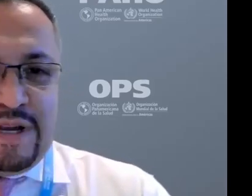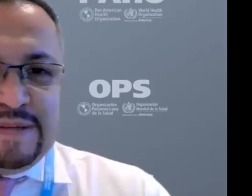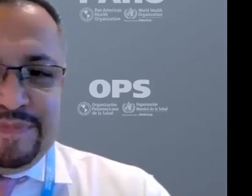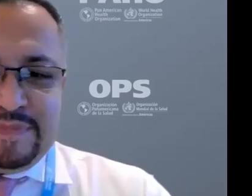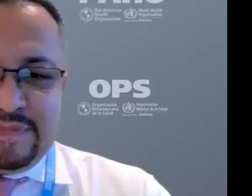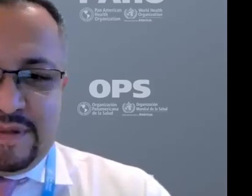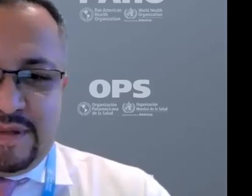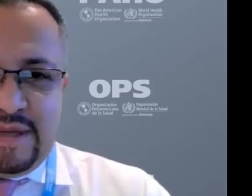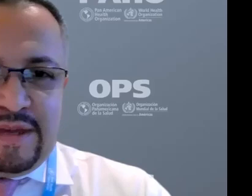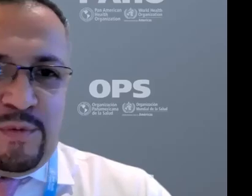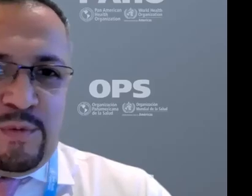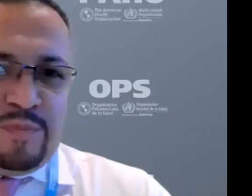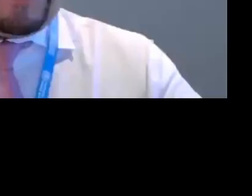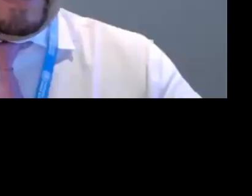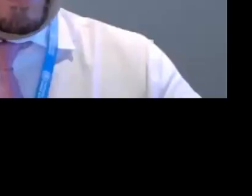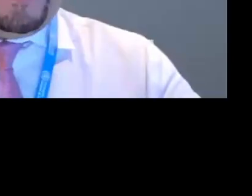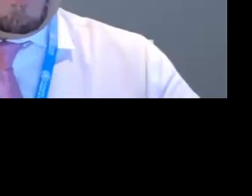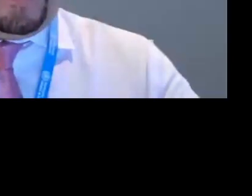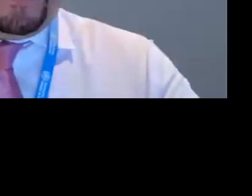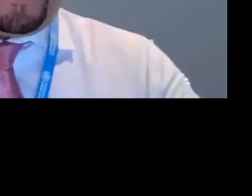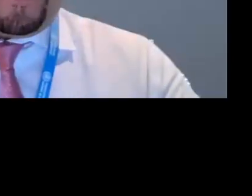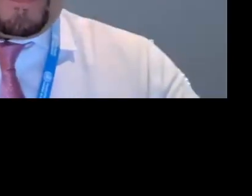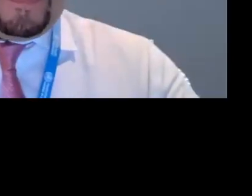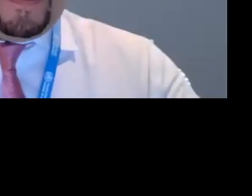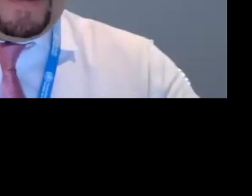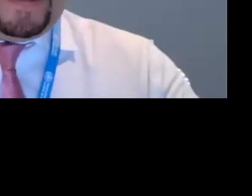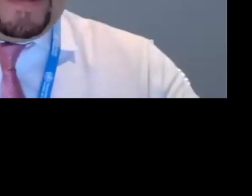Now we'll proceed to